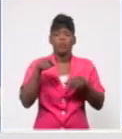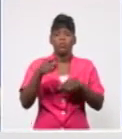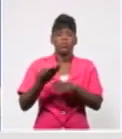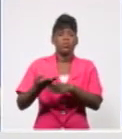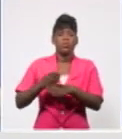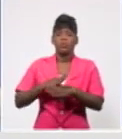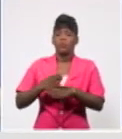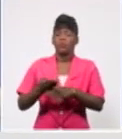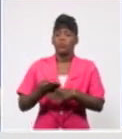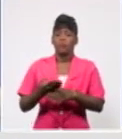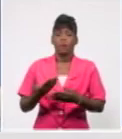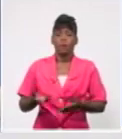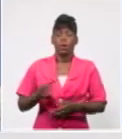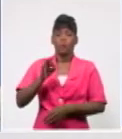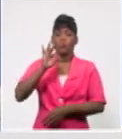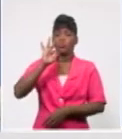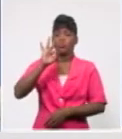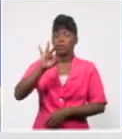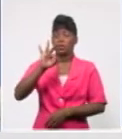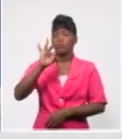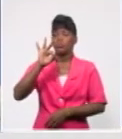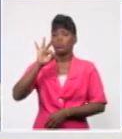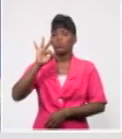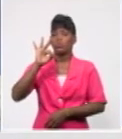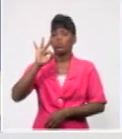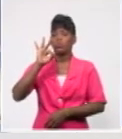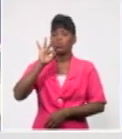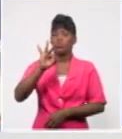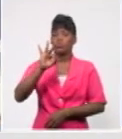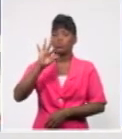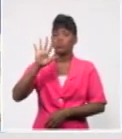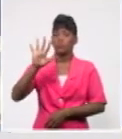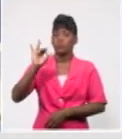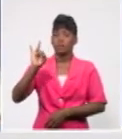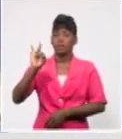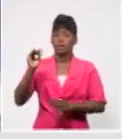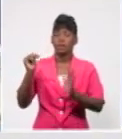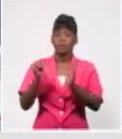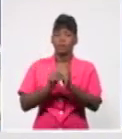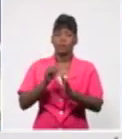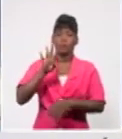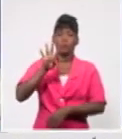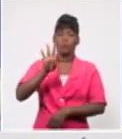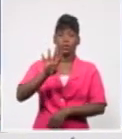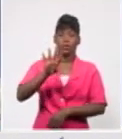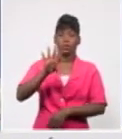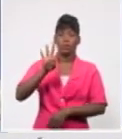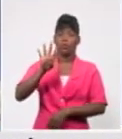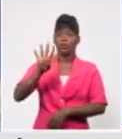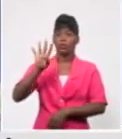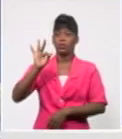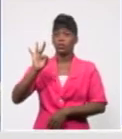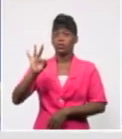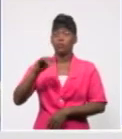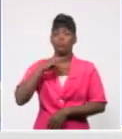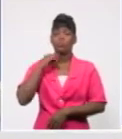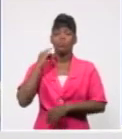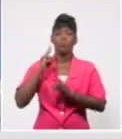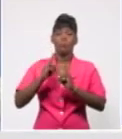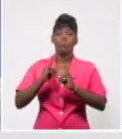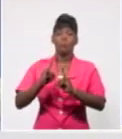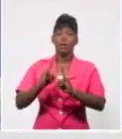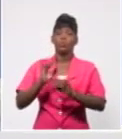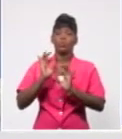regardless of the fact that not everyone has access to these medications and treatments. That said, the world's mortality rate